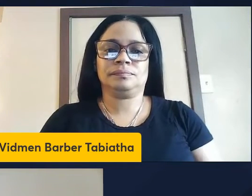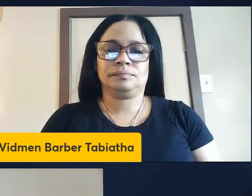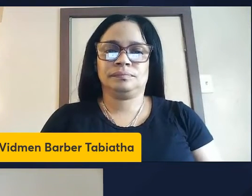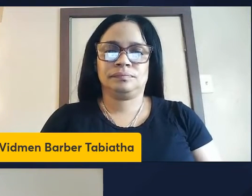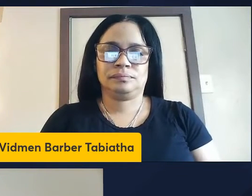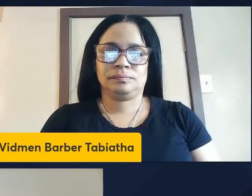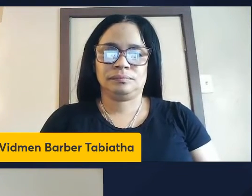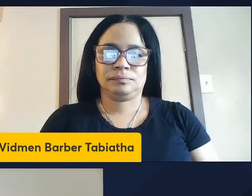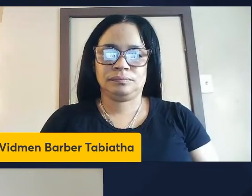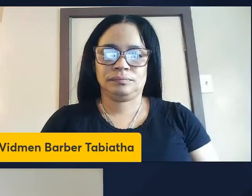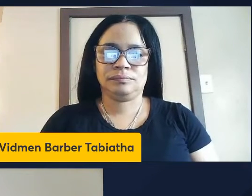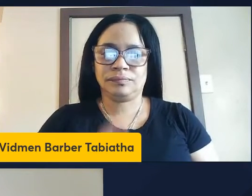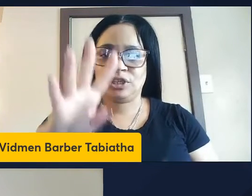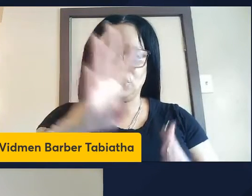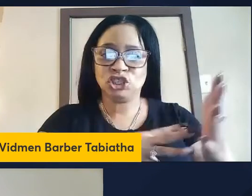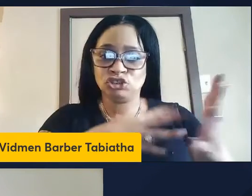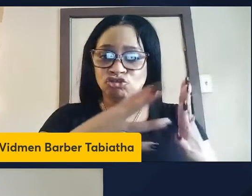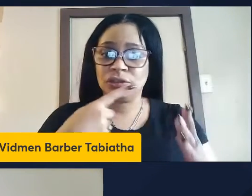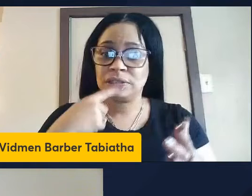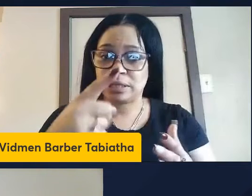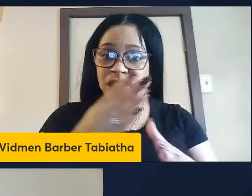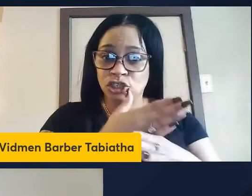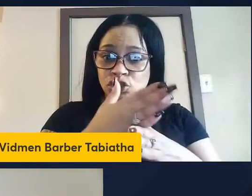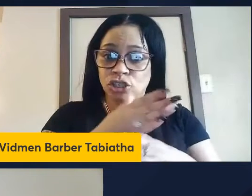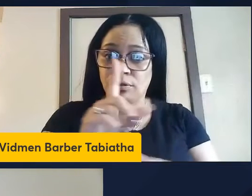Does your screen say that you are sharing them?